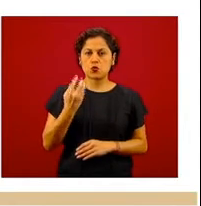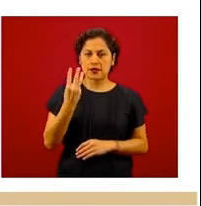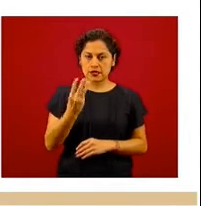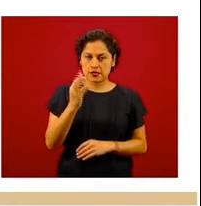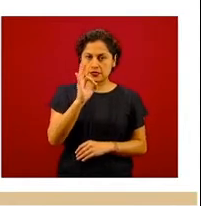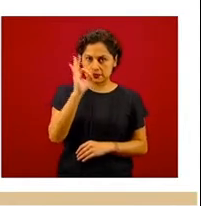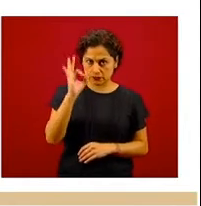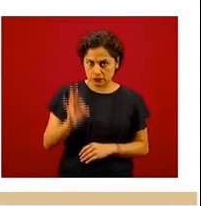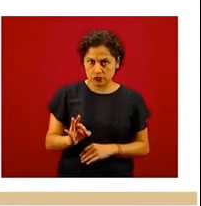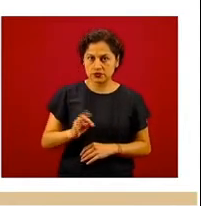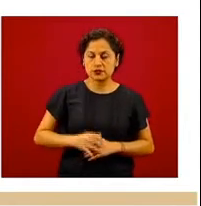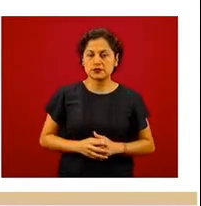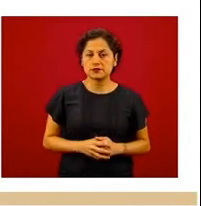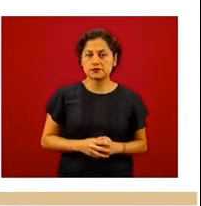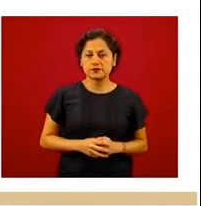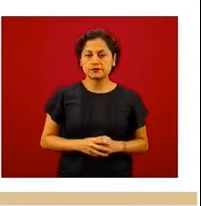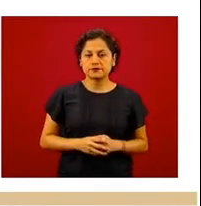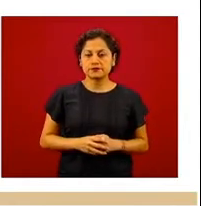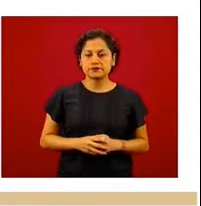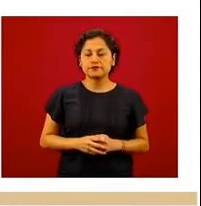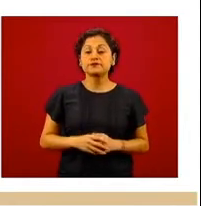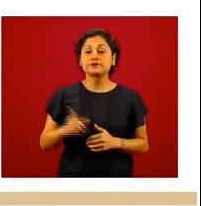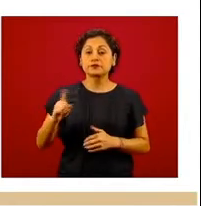up slightly to 53%.